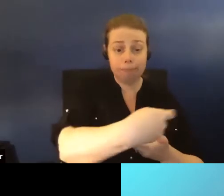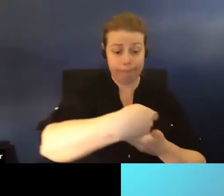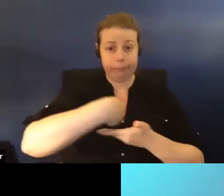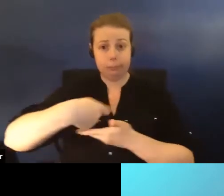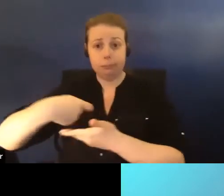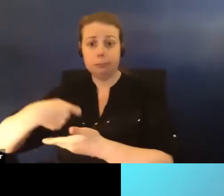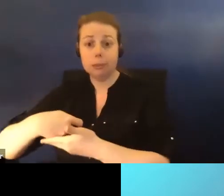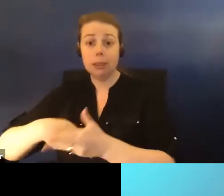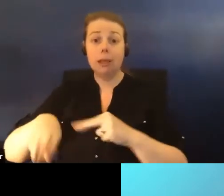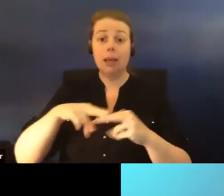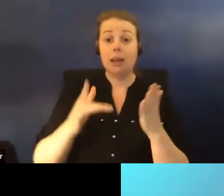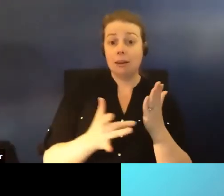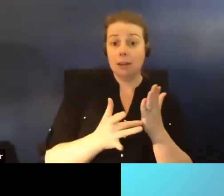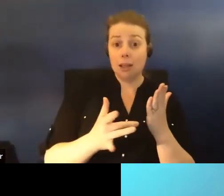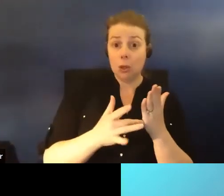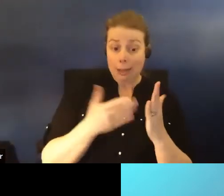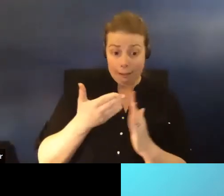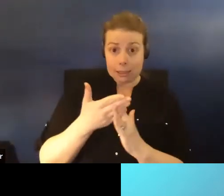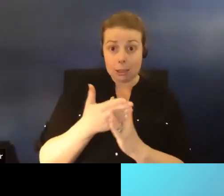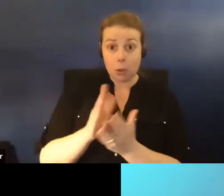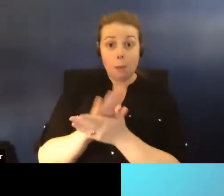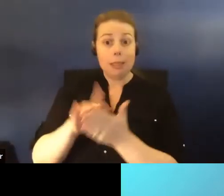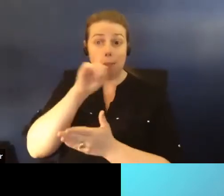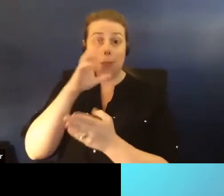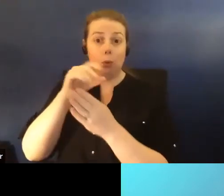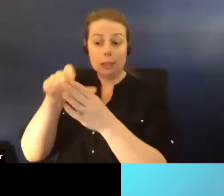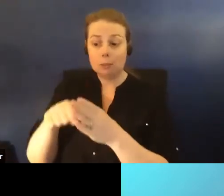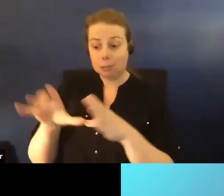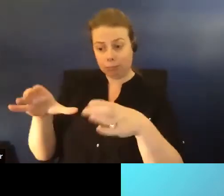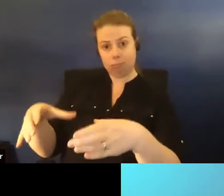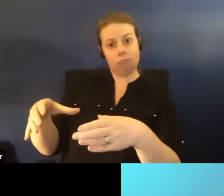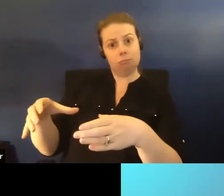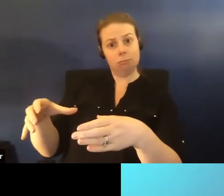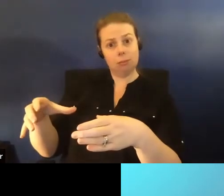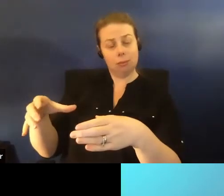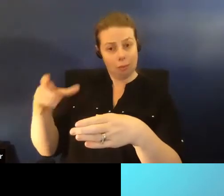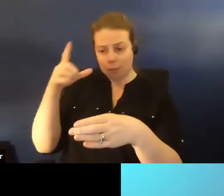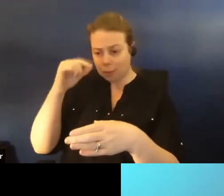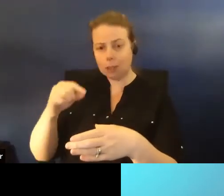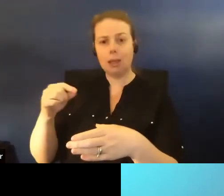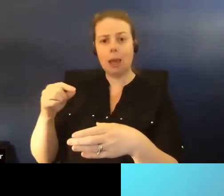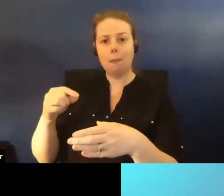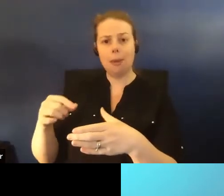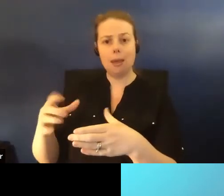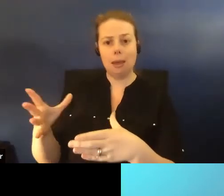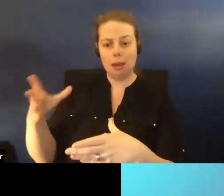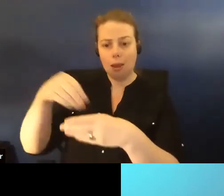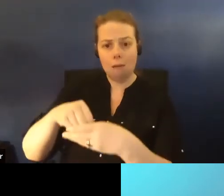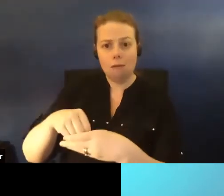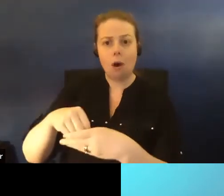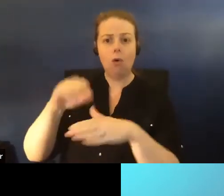then people with disability can be civic and political, economic, social, and